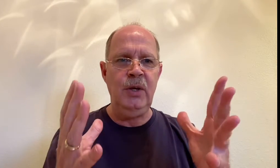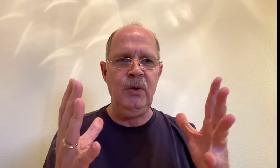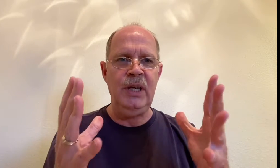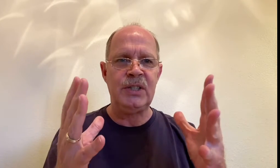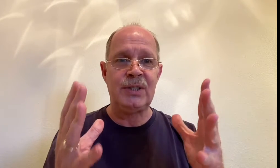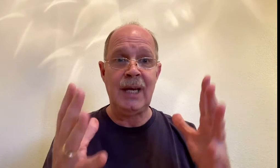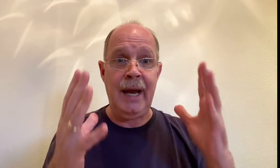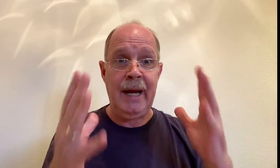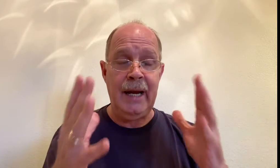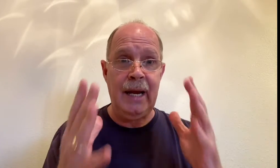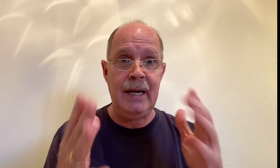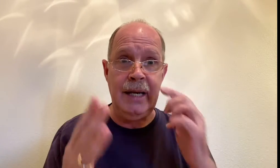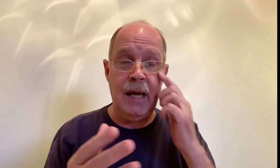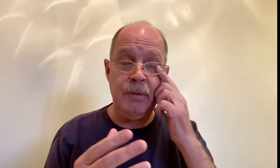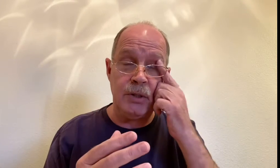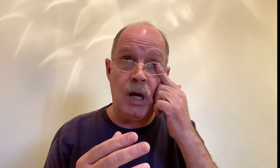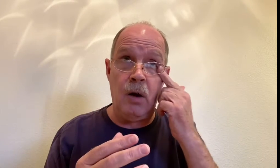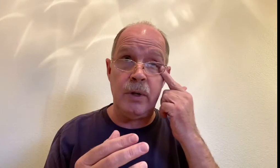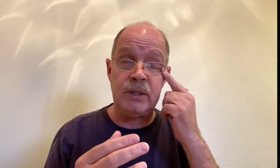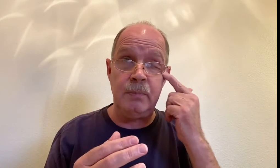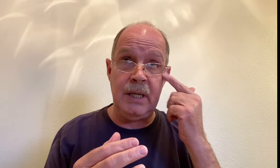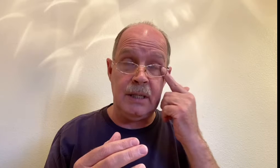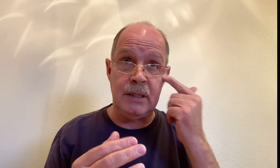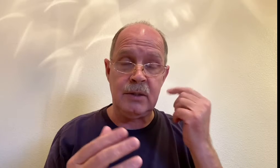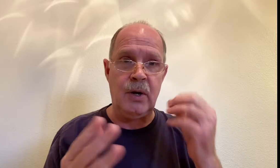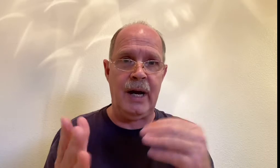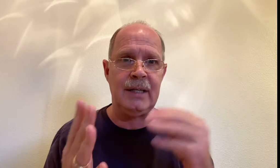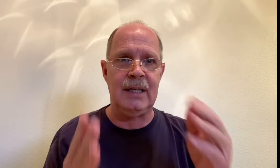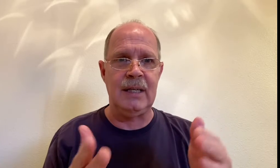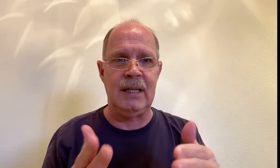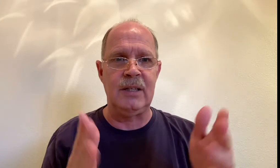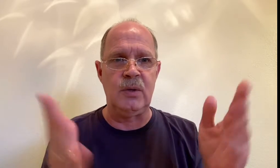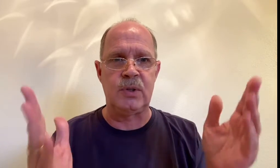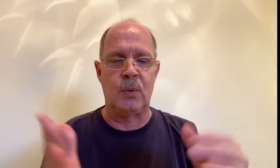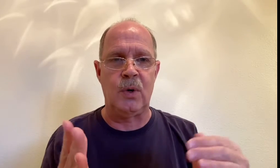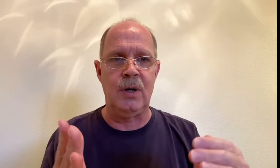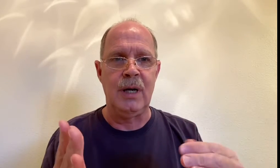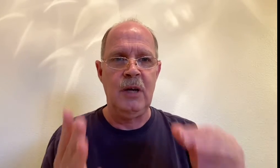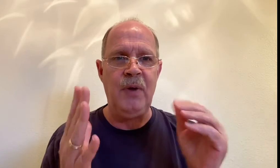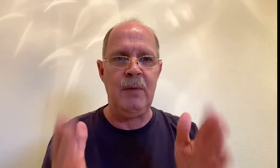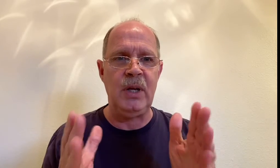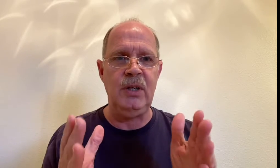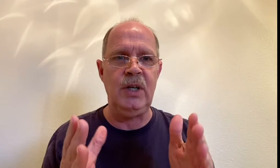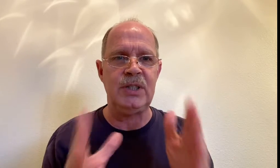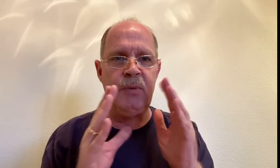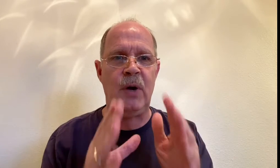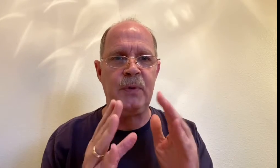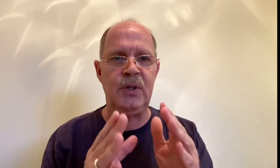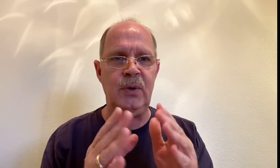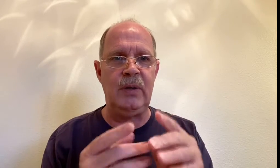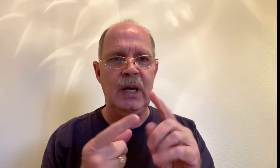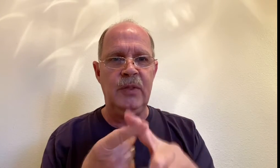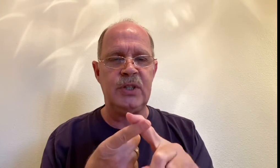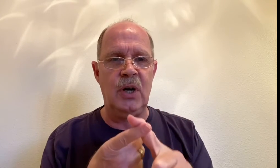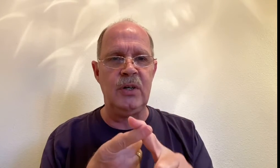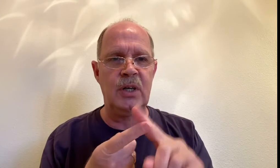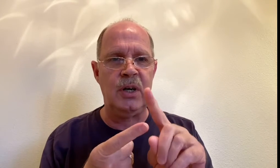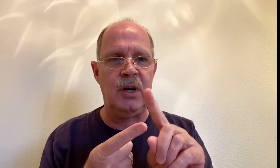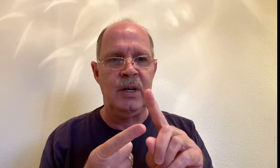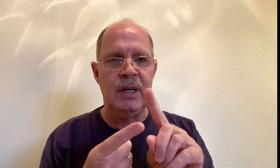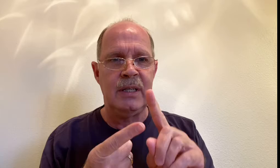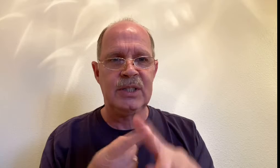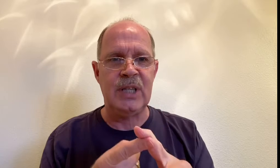Family units, and yeah, there's always men trying to get in to work. Family units, and what they're doing, they're starting